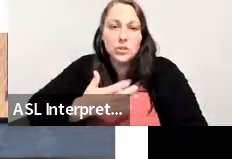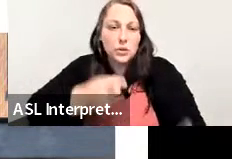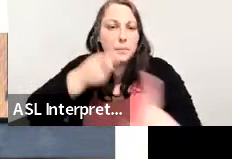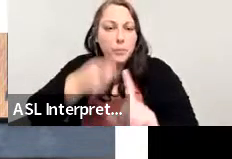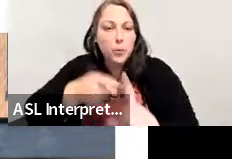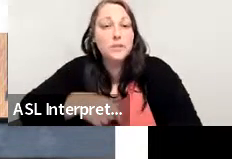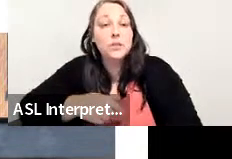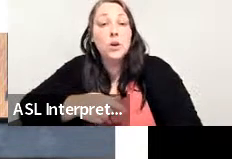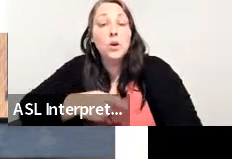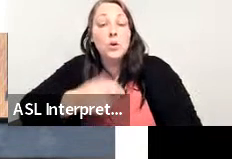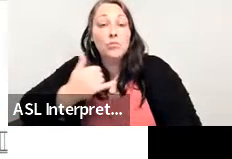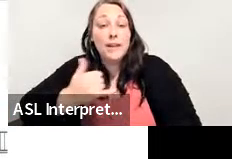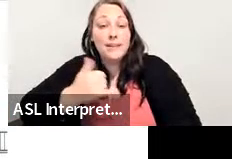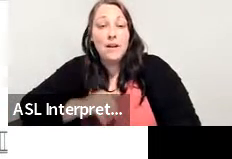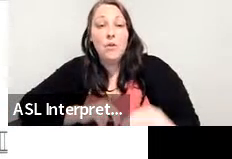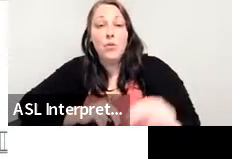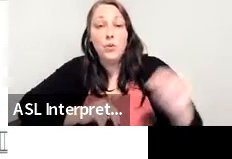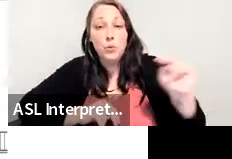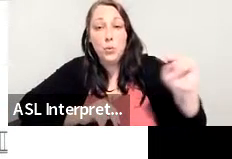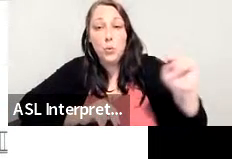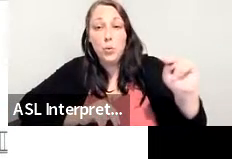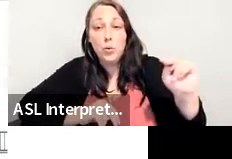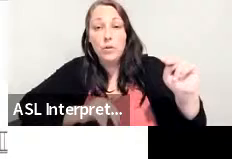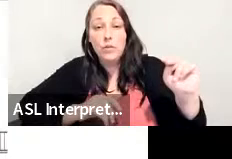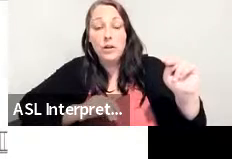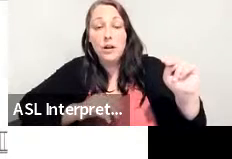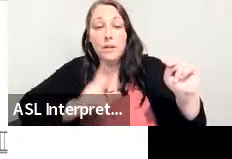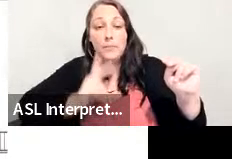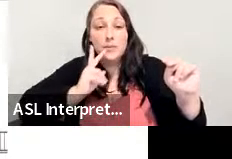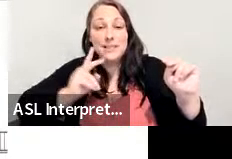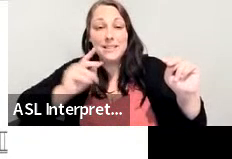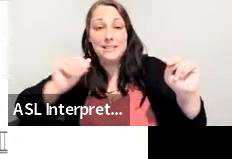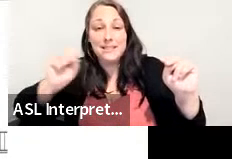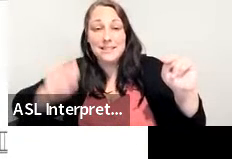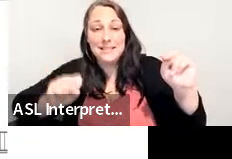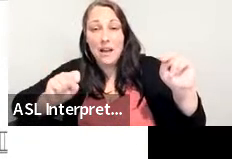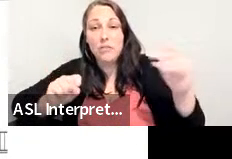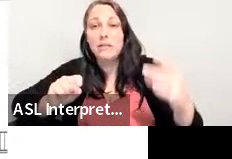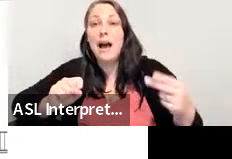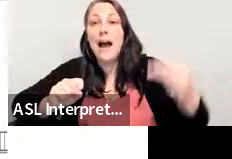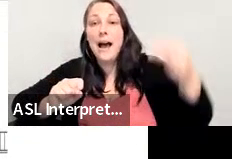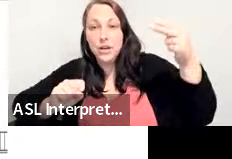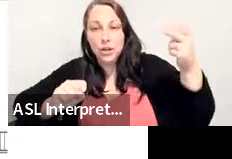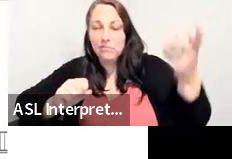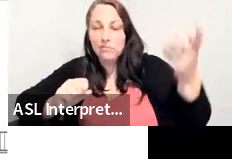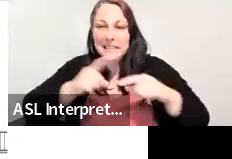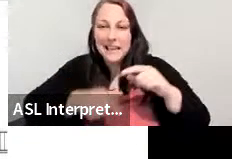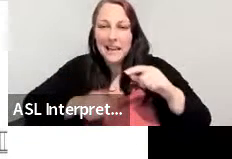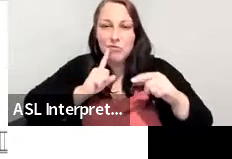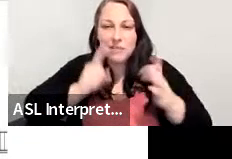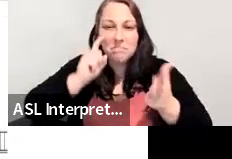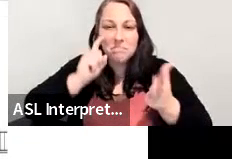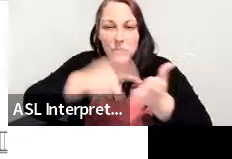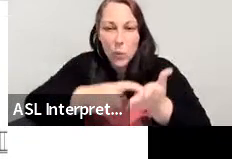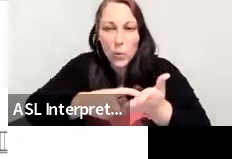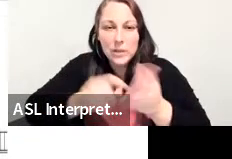you know, and the one on the north is much higher, which I think is kind of cool and quite interesting. And I think the solar aspect that gets